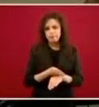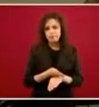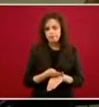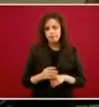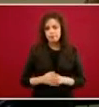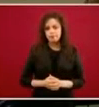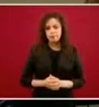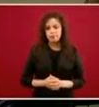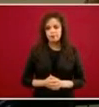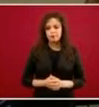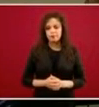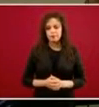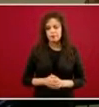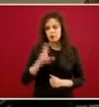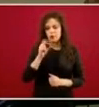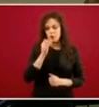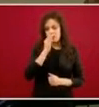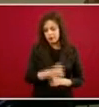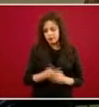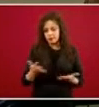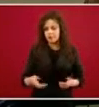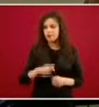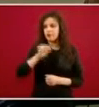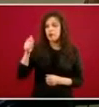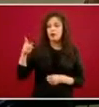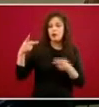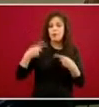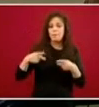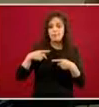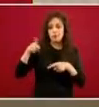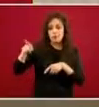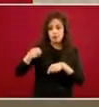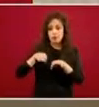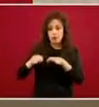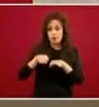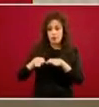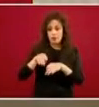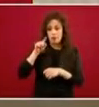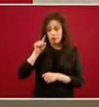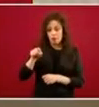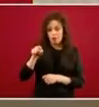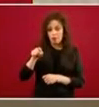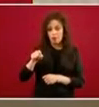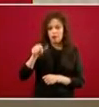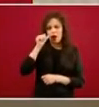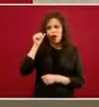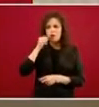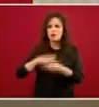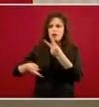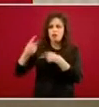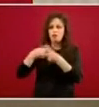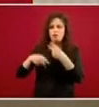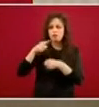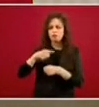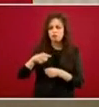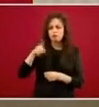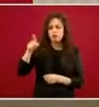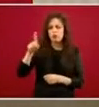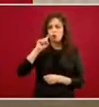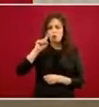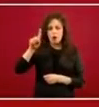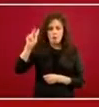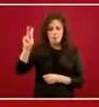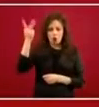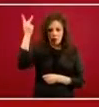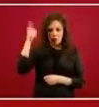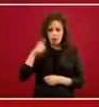not allow them. Talking about the interns, yesterday there was a colleague of you who was asking